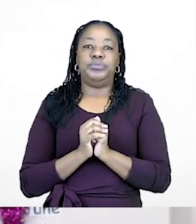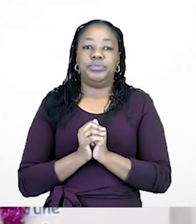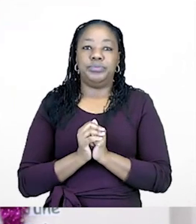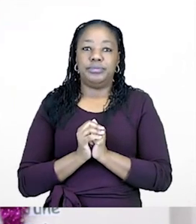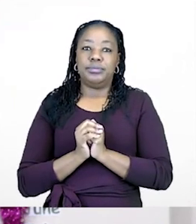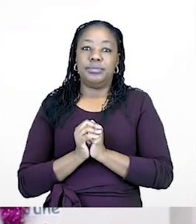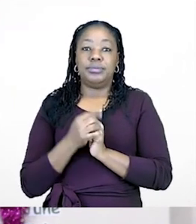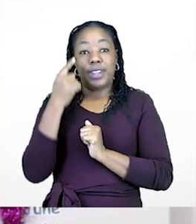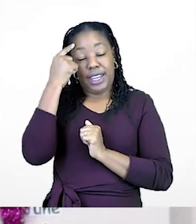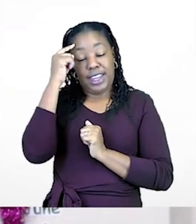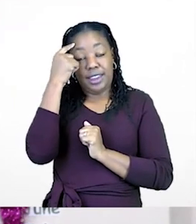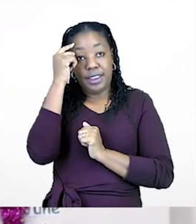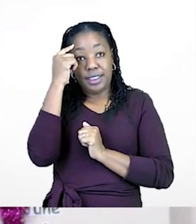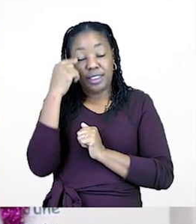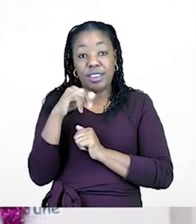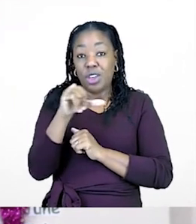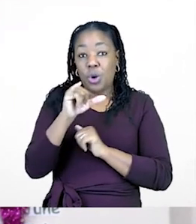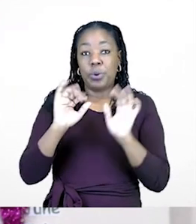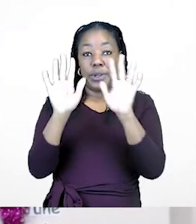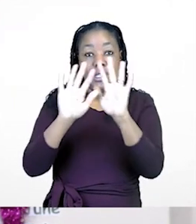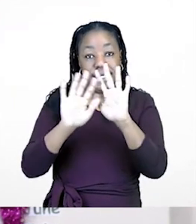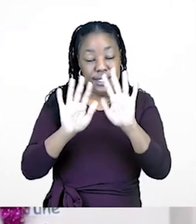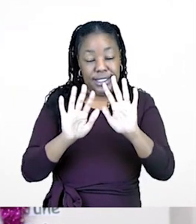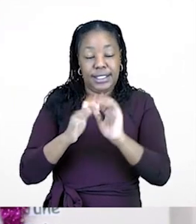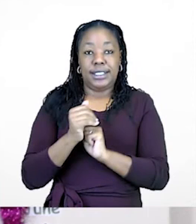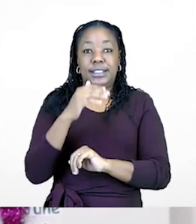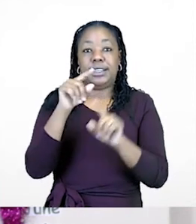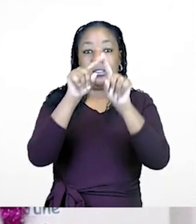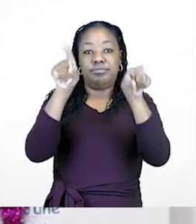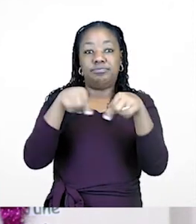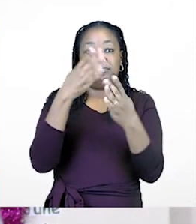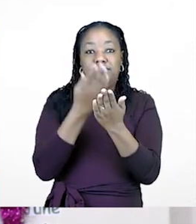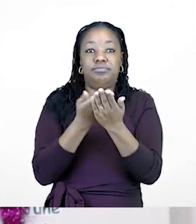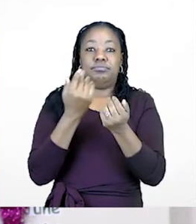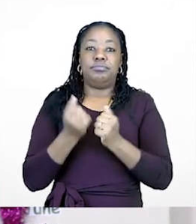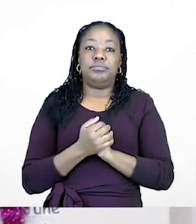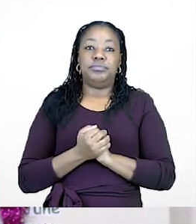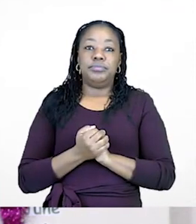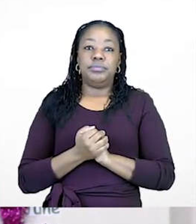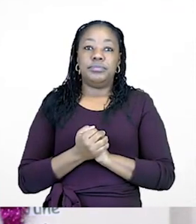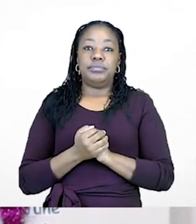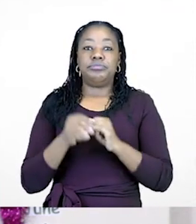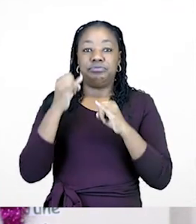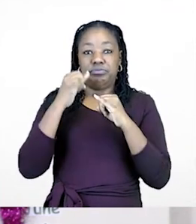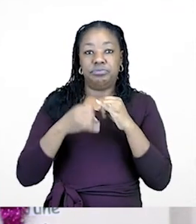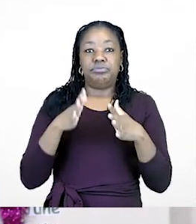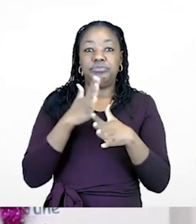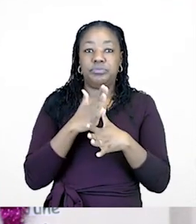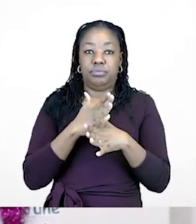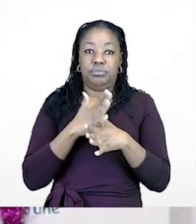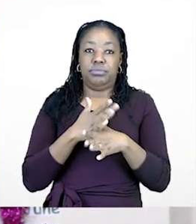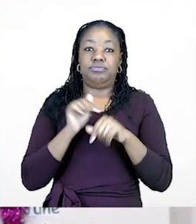So you need to use the correct colors to color the picture. And this is the last exercise that we'll have